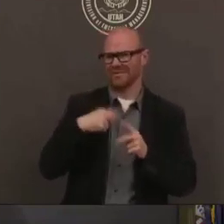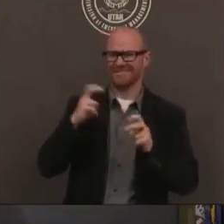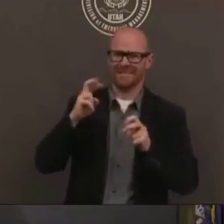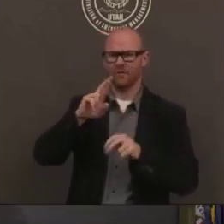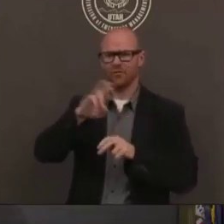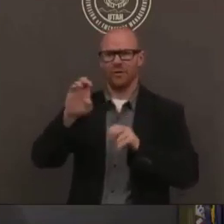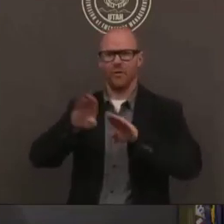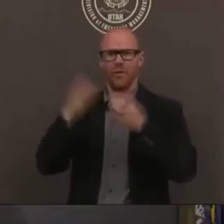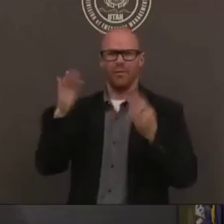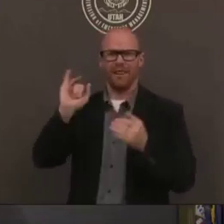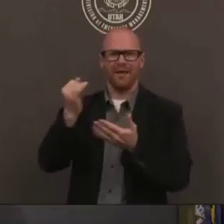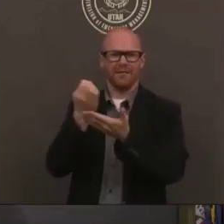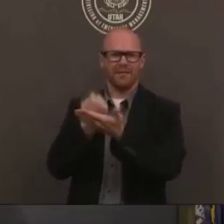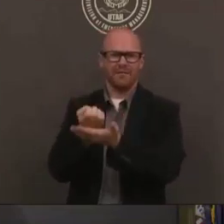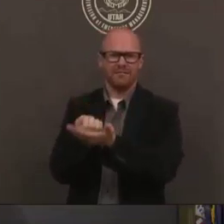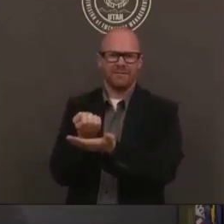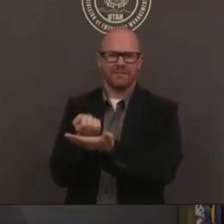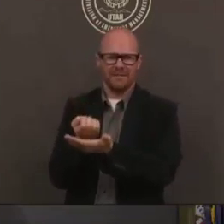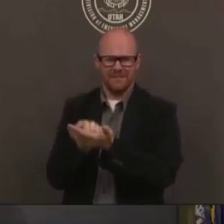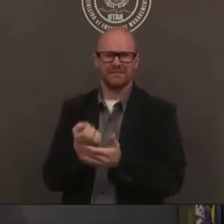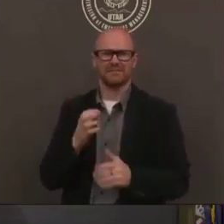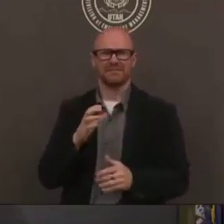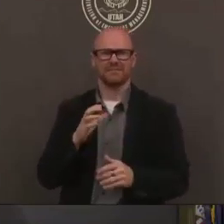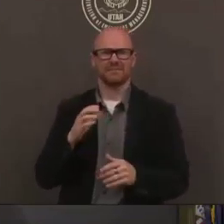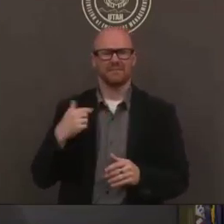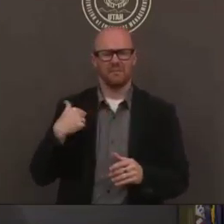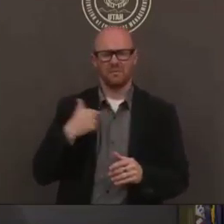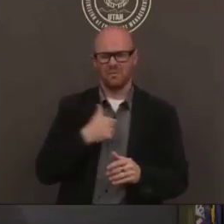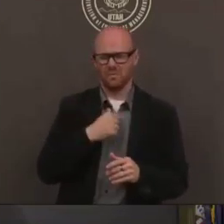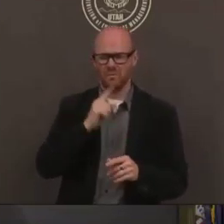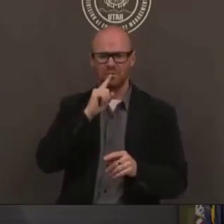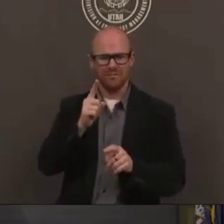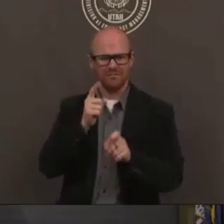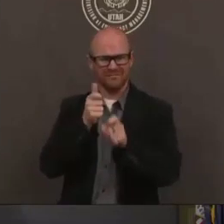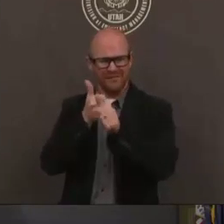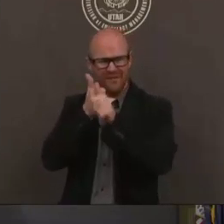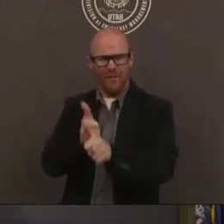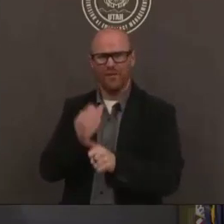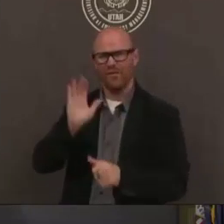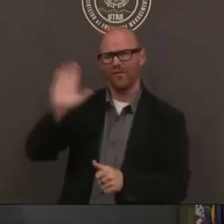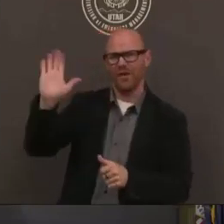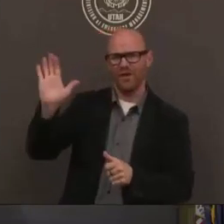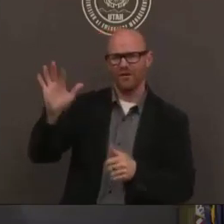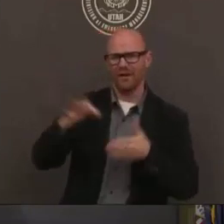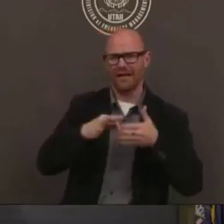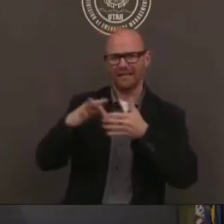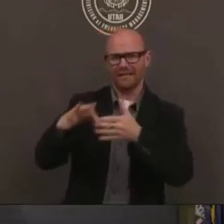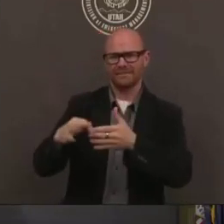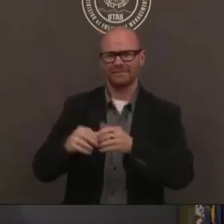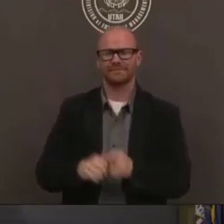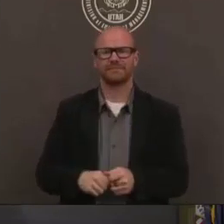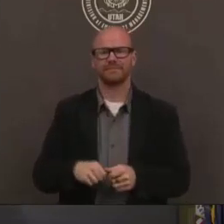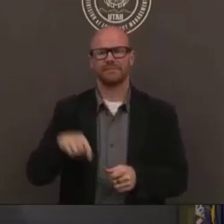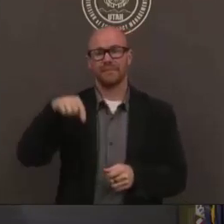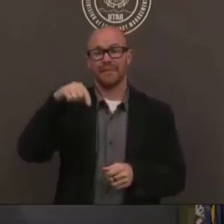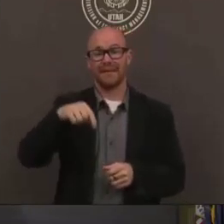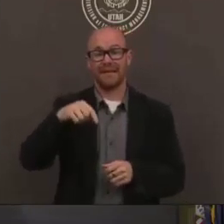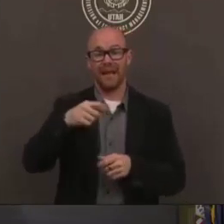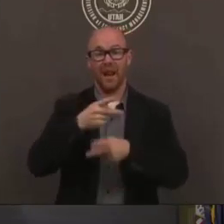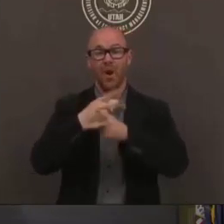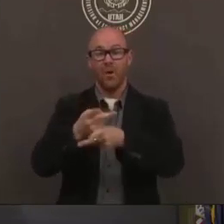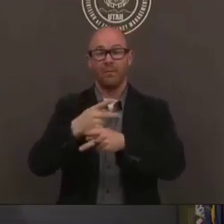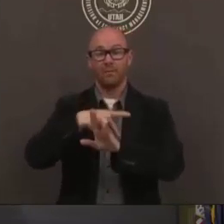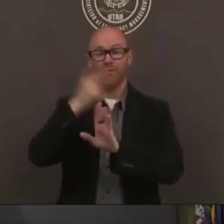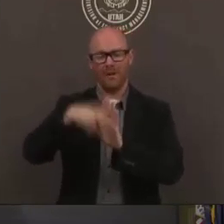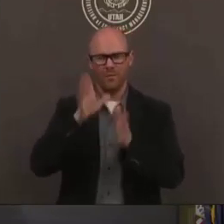economy and to roll it out. We are following their lead. This loan program, again, is designed to